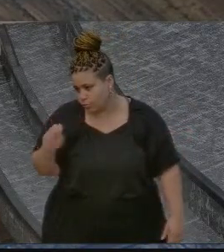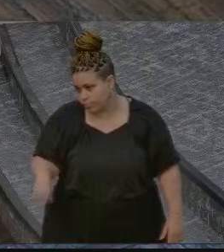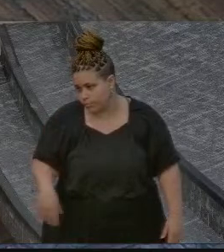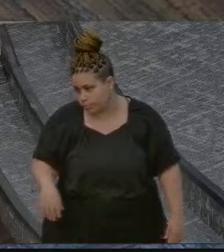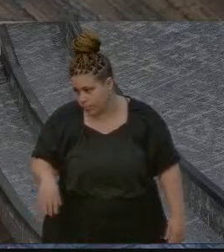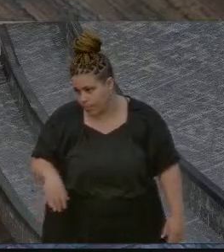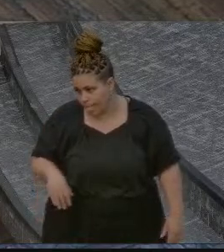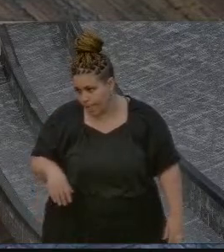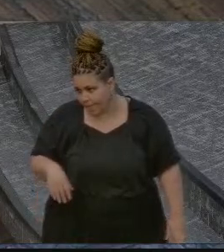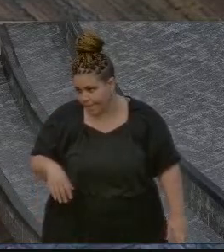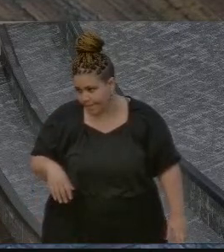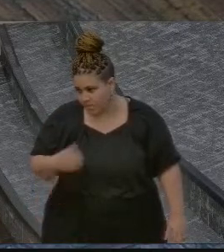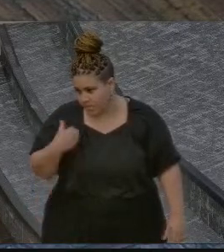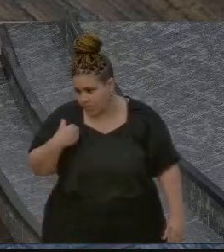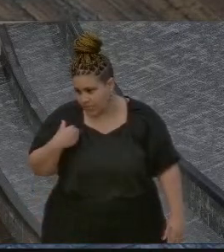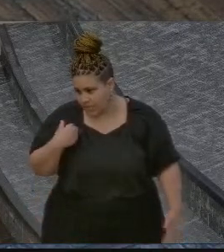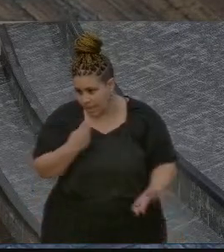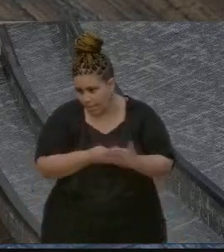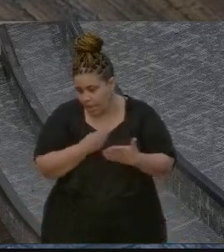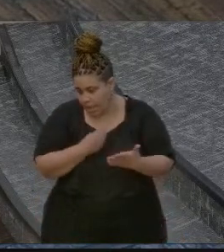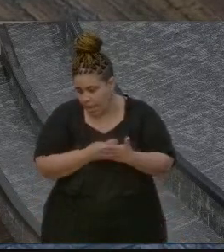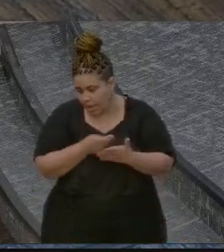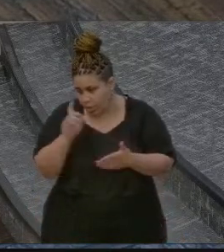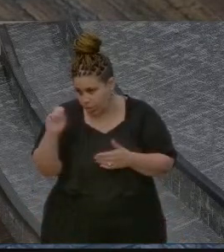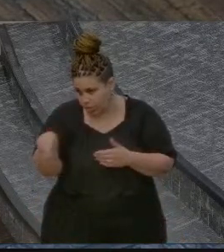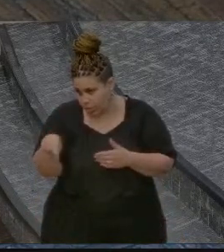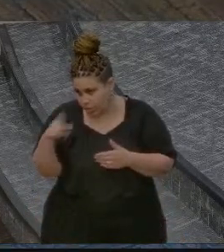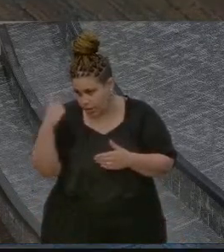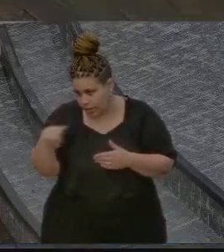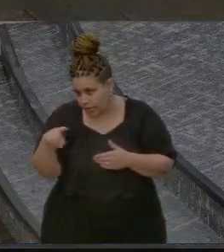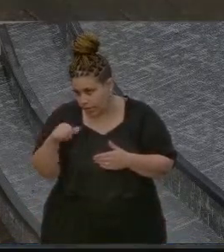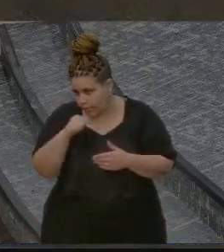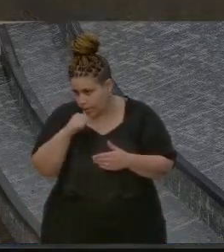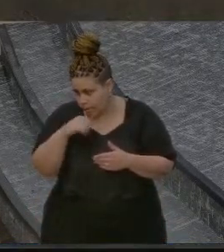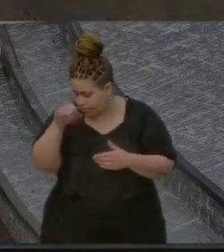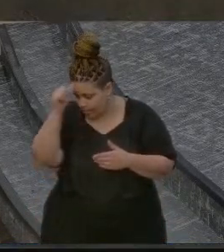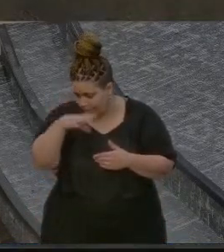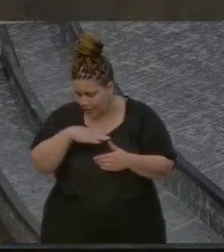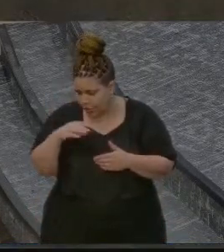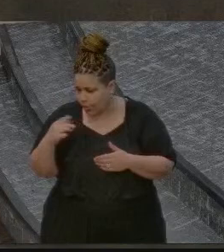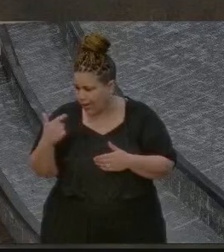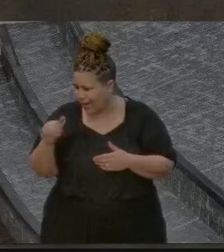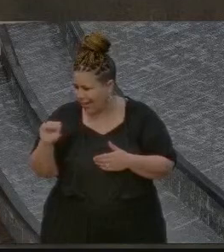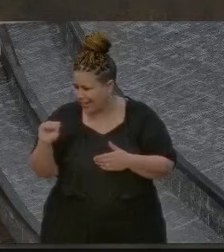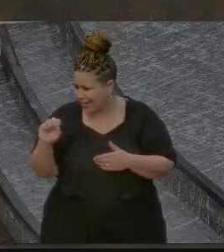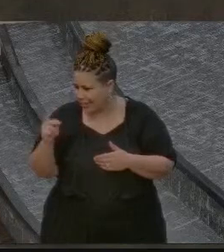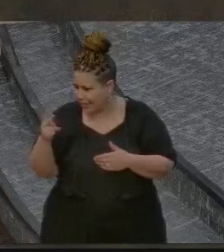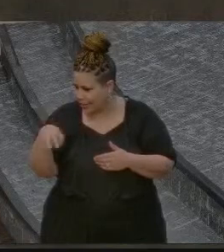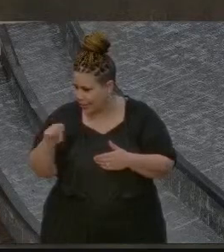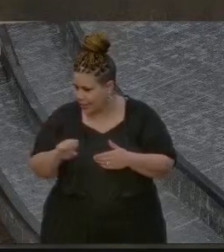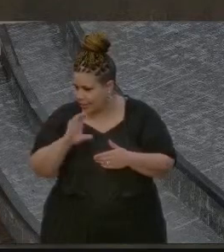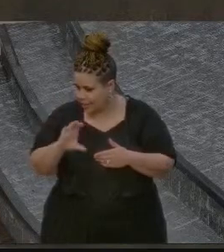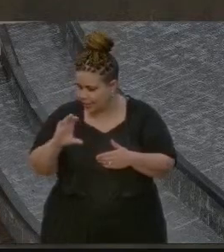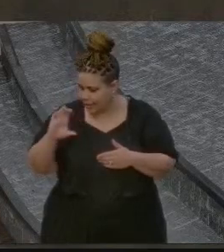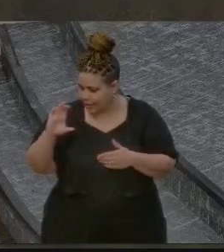I have a money question, but it's not for Mr. Schuneman, it's for Mr. Gaskins. The CCSD